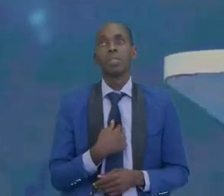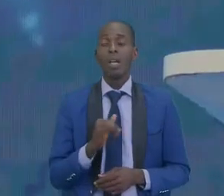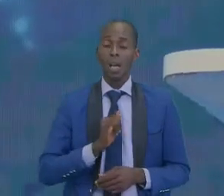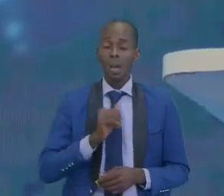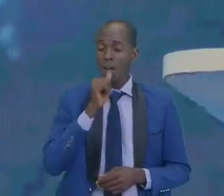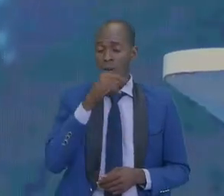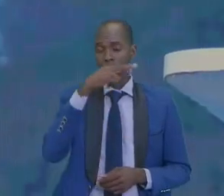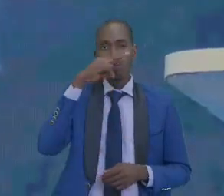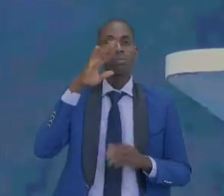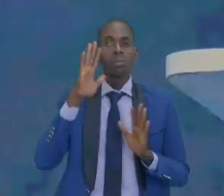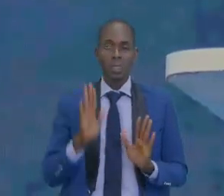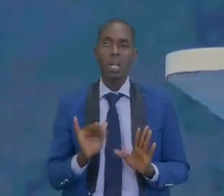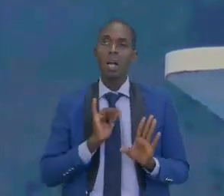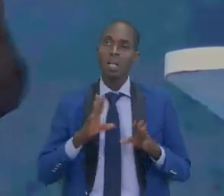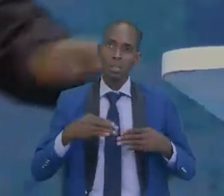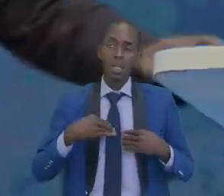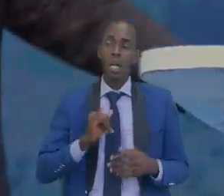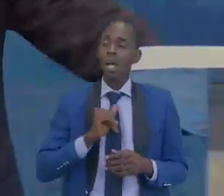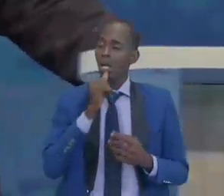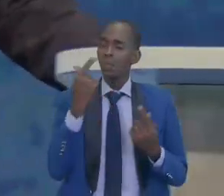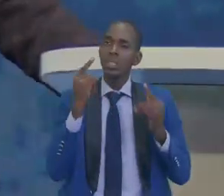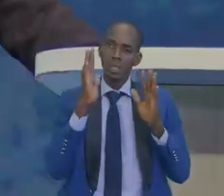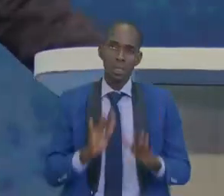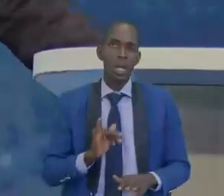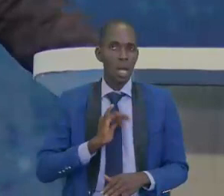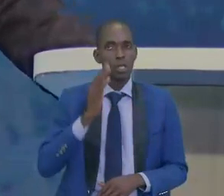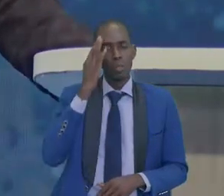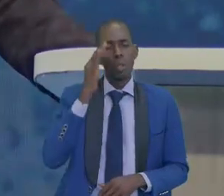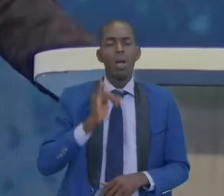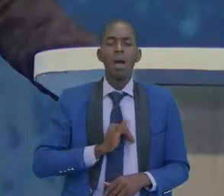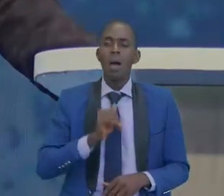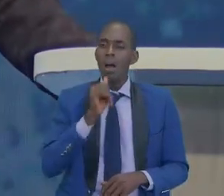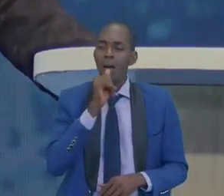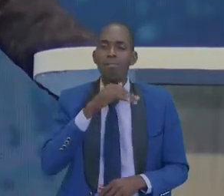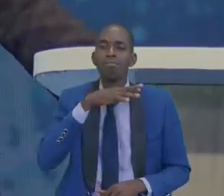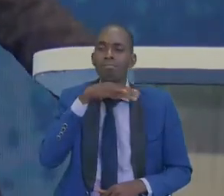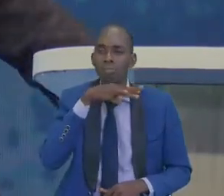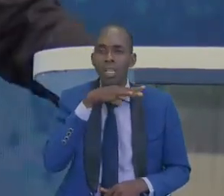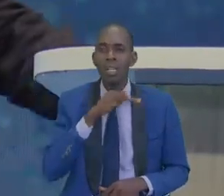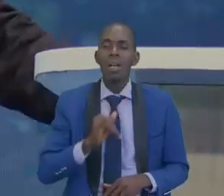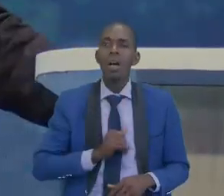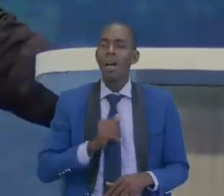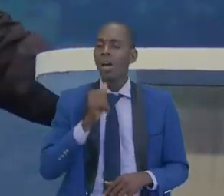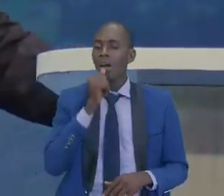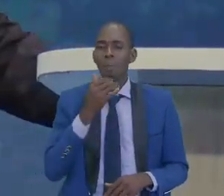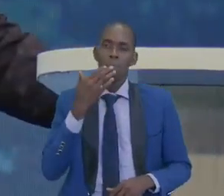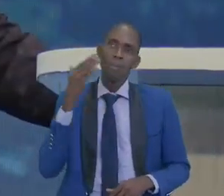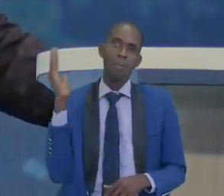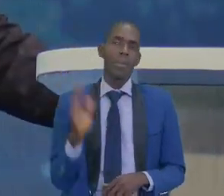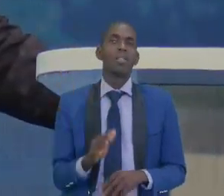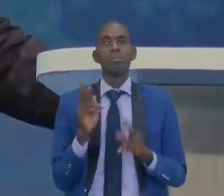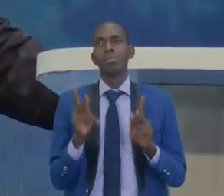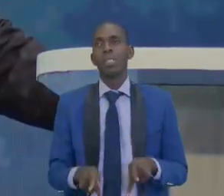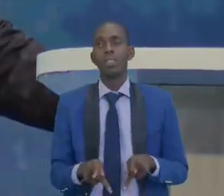criminal. I'm a sinner. I am dirty. I am defiled. Cast